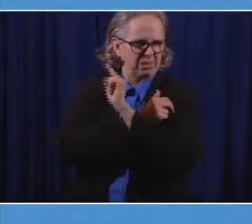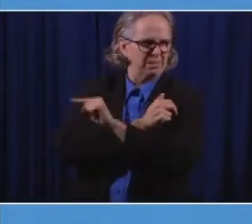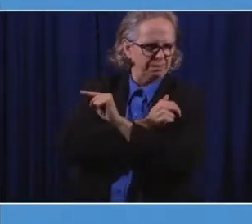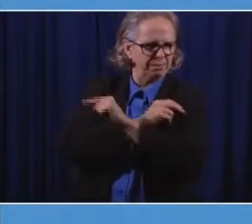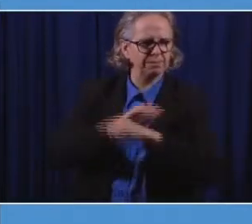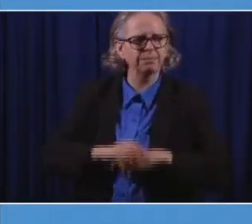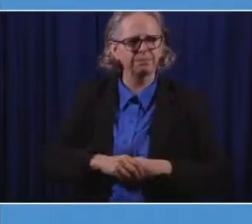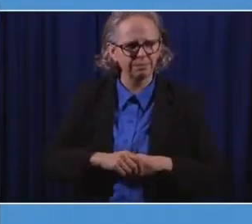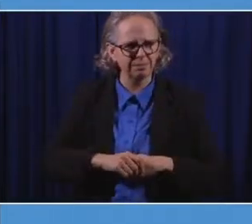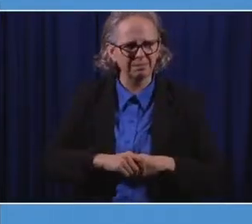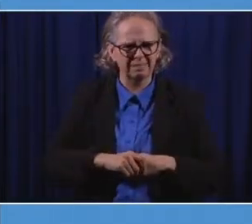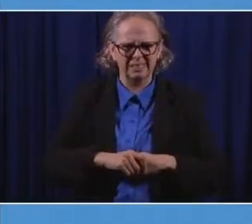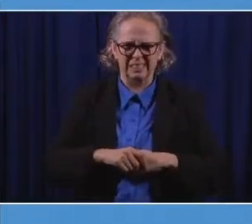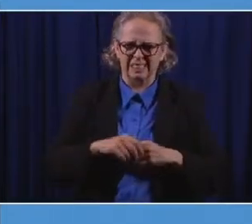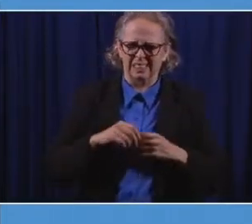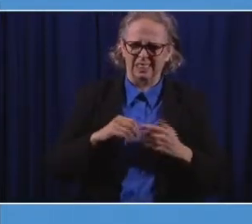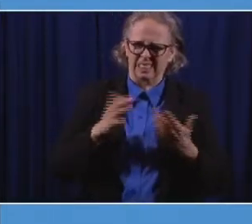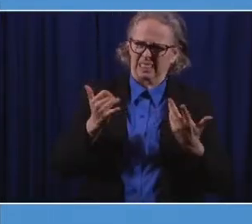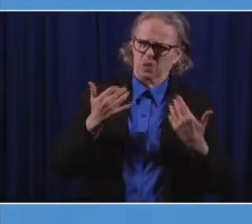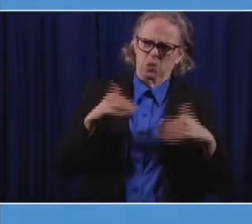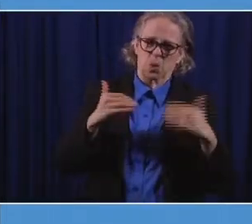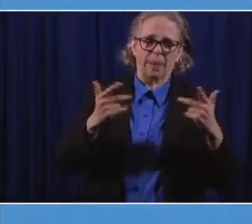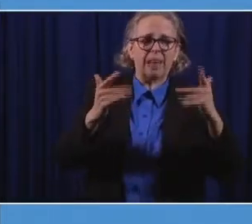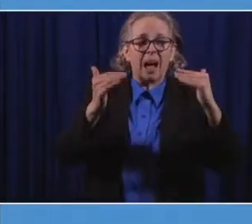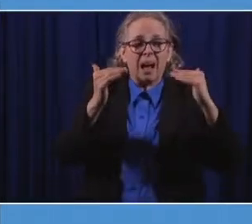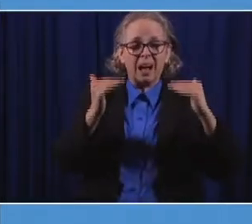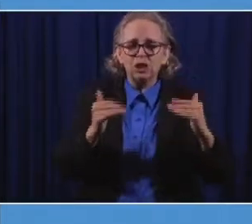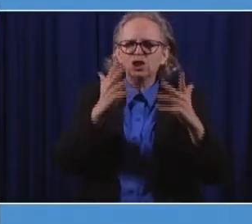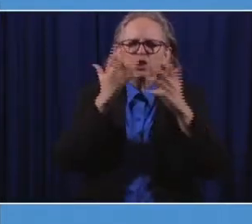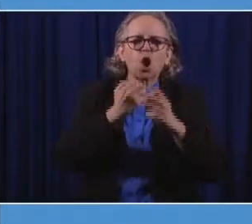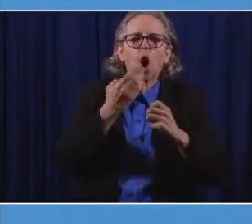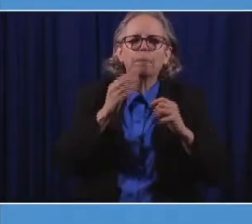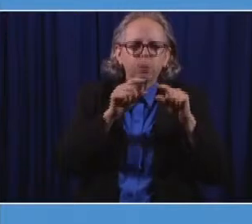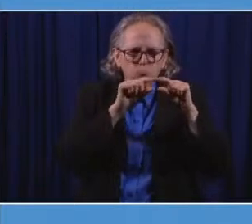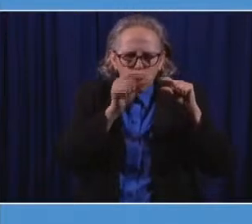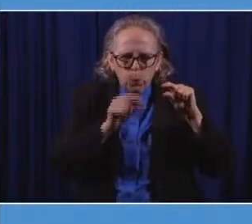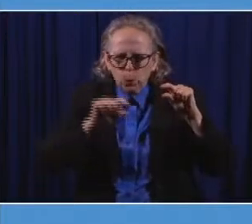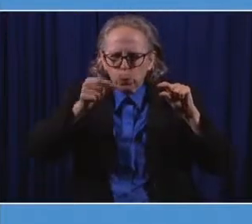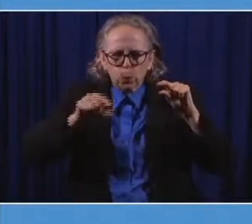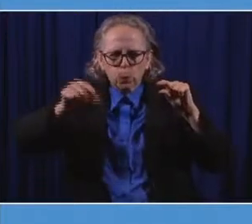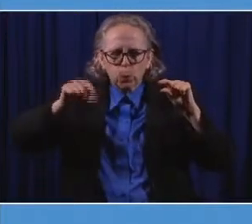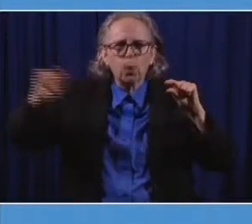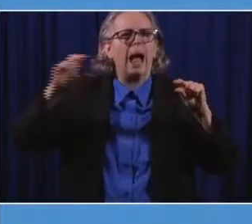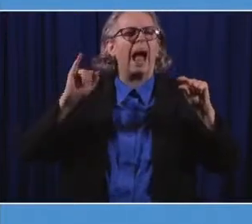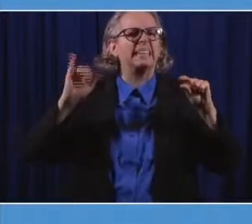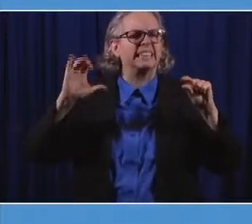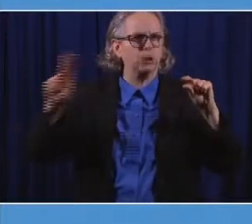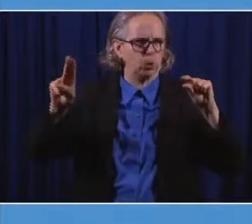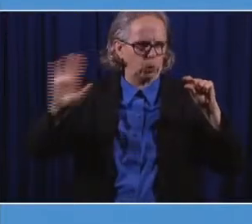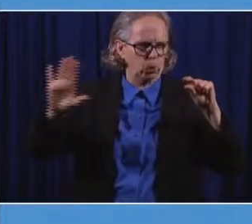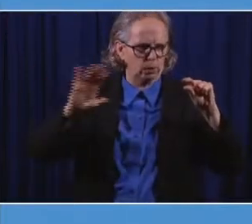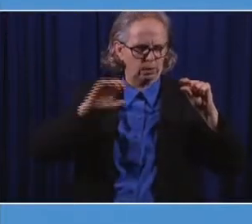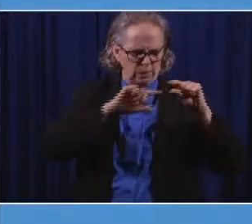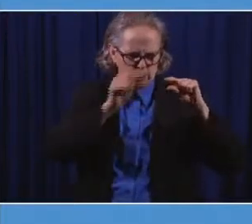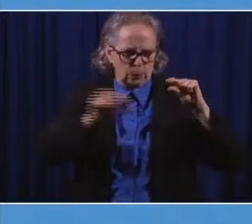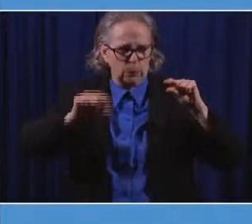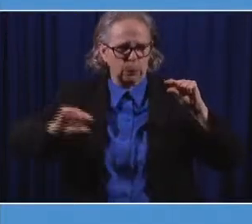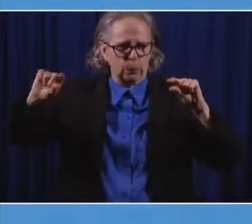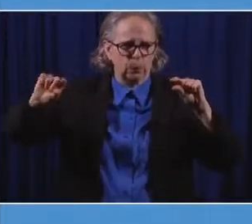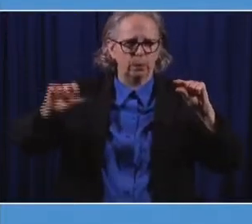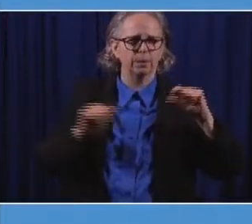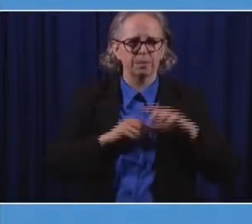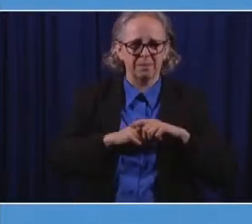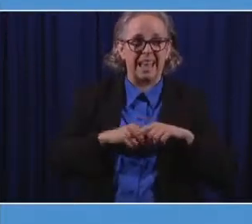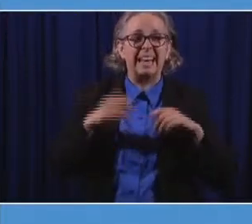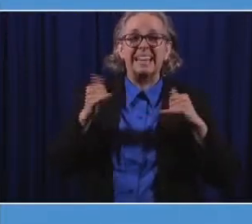hospital. ICU is people in ICU. Vent, that's the yellow, and that's people who are on ventilators. So you can see how